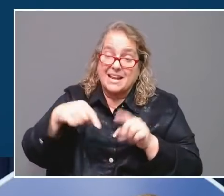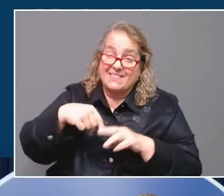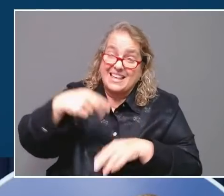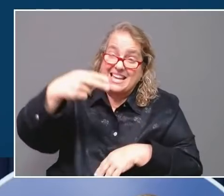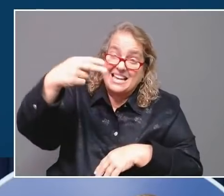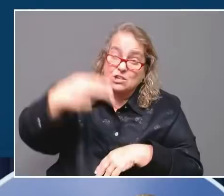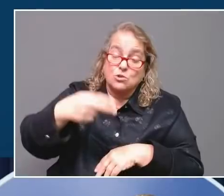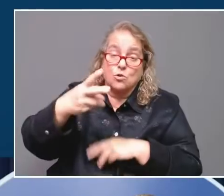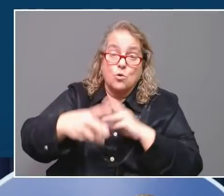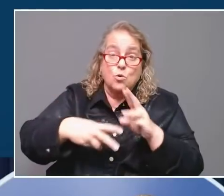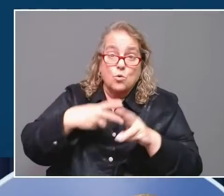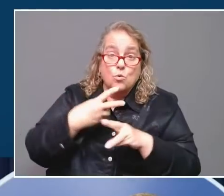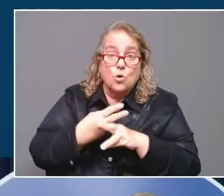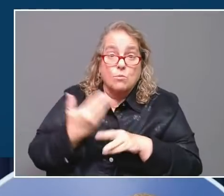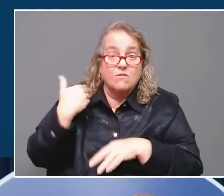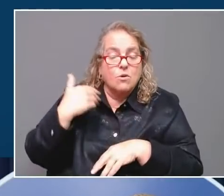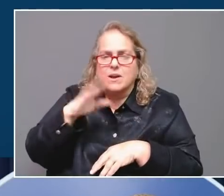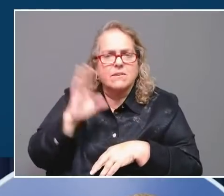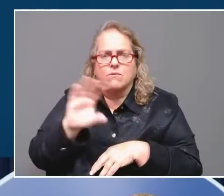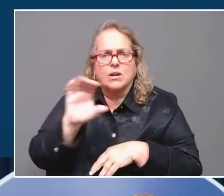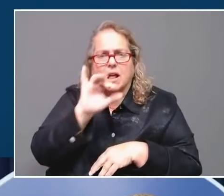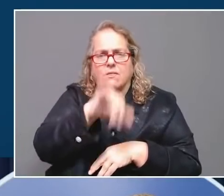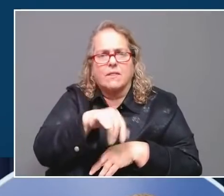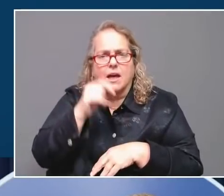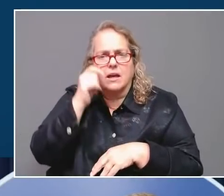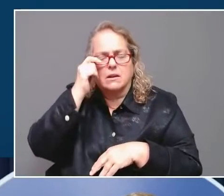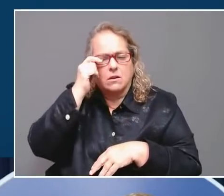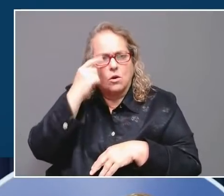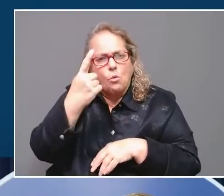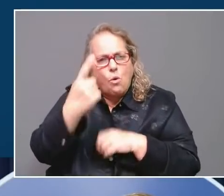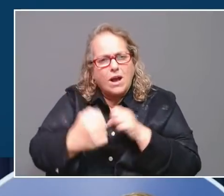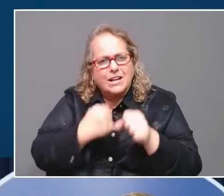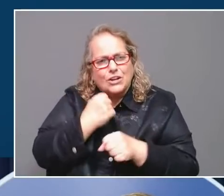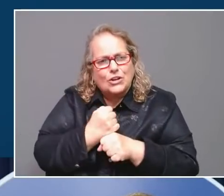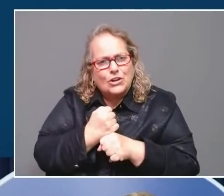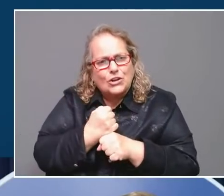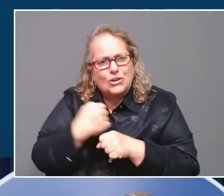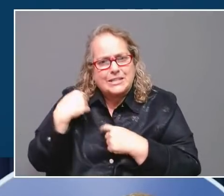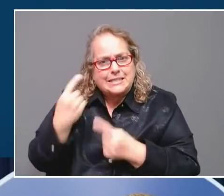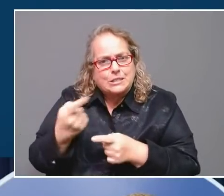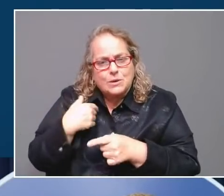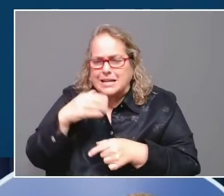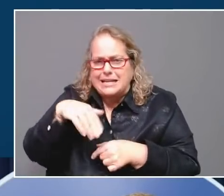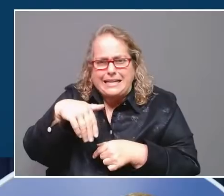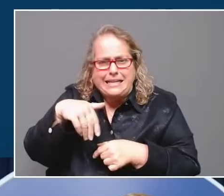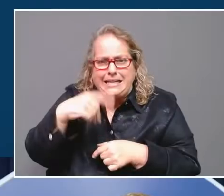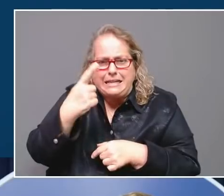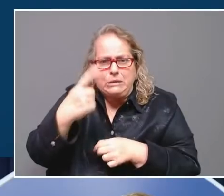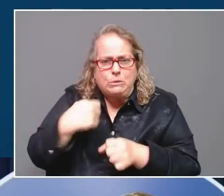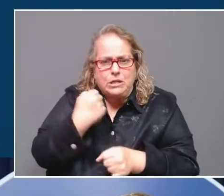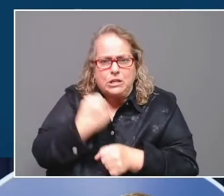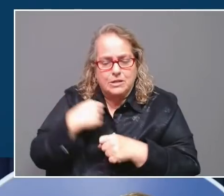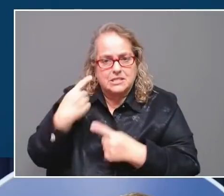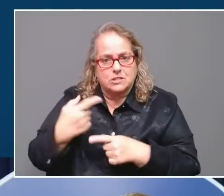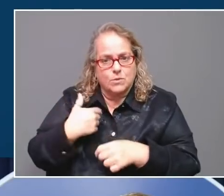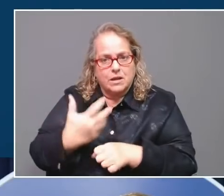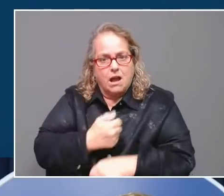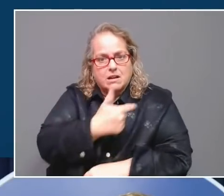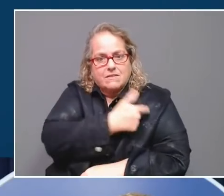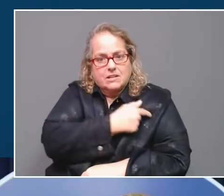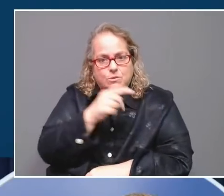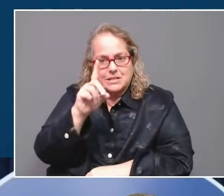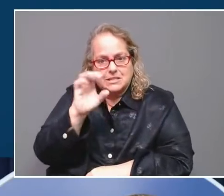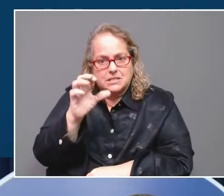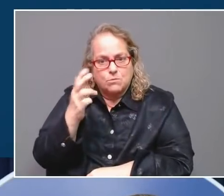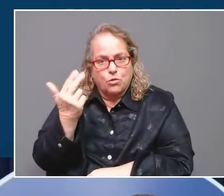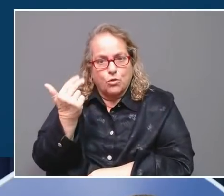before. You know, it hadn't been a year since the vaccines were shipped out. That was December 13th.